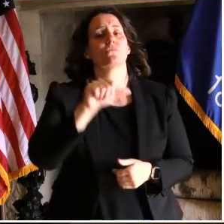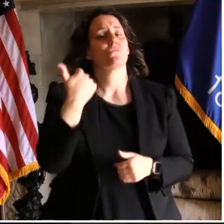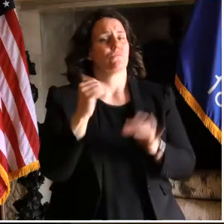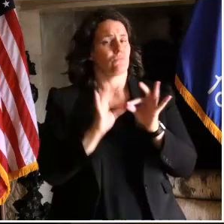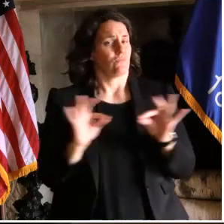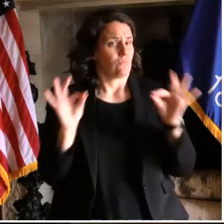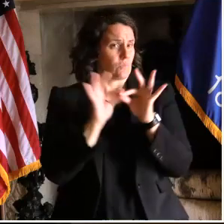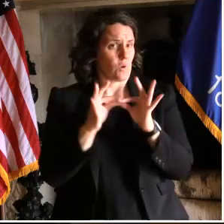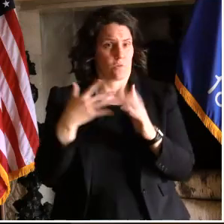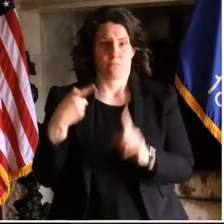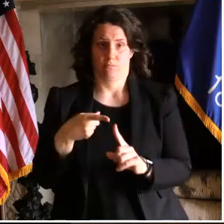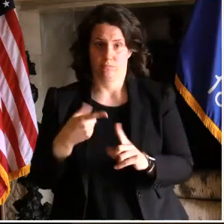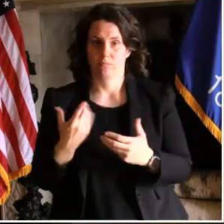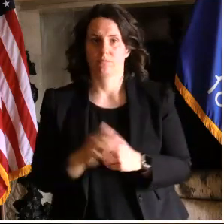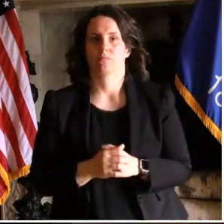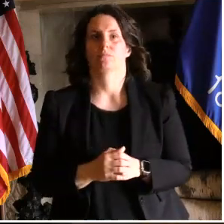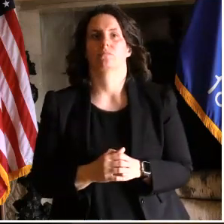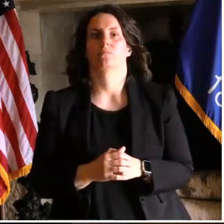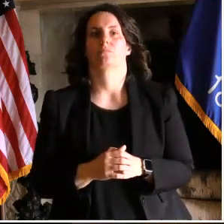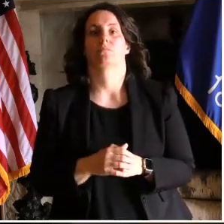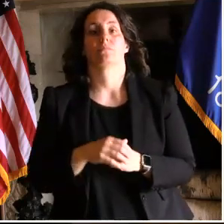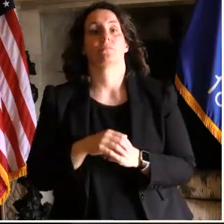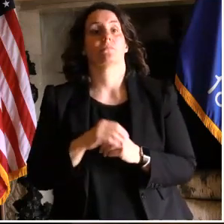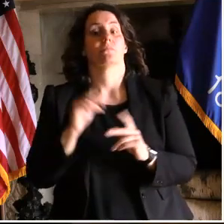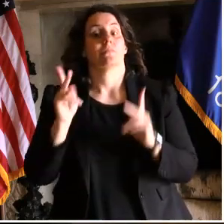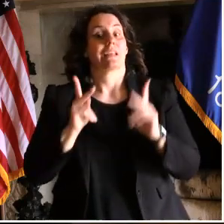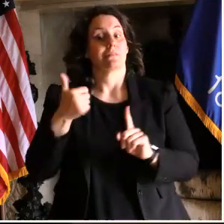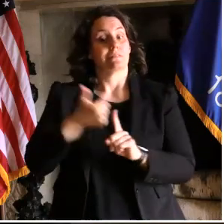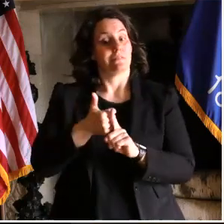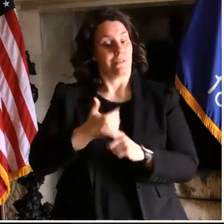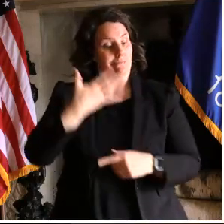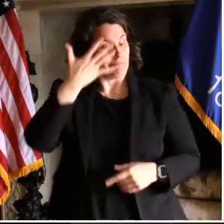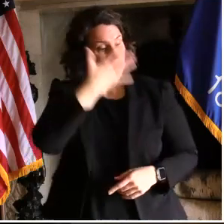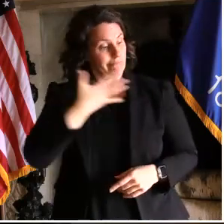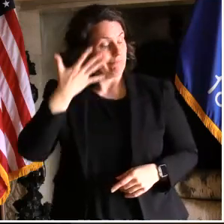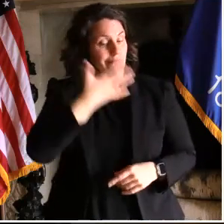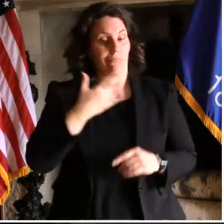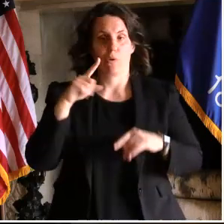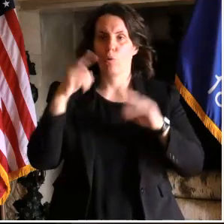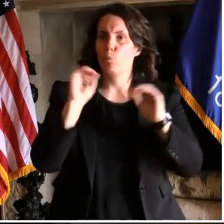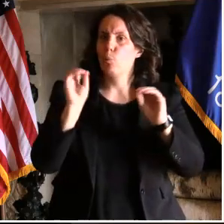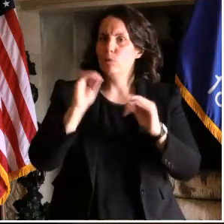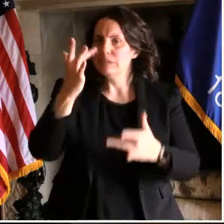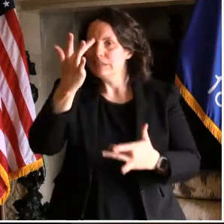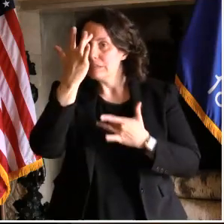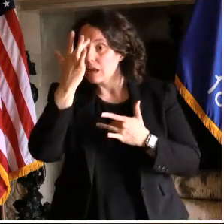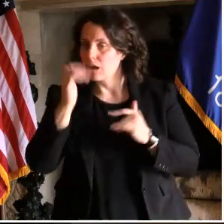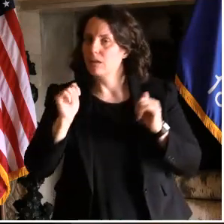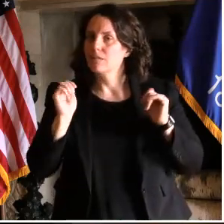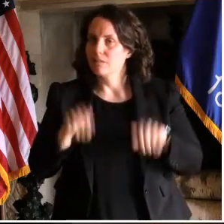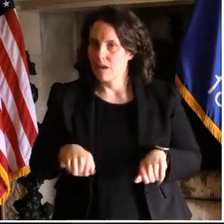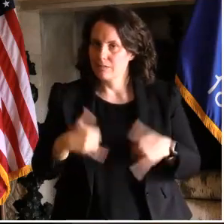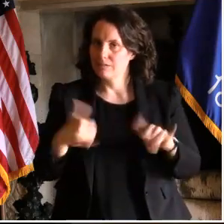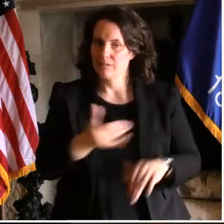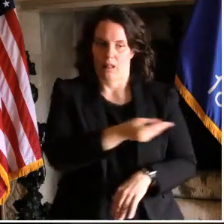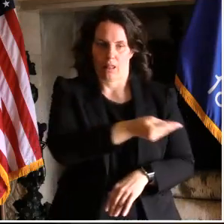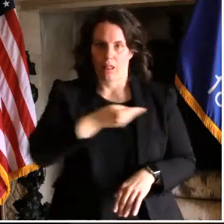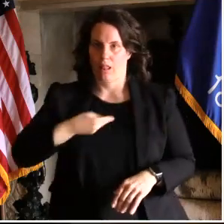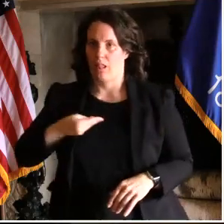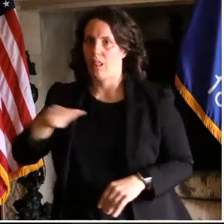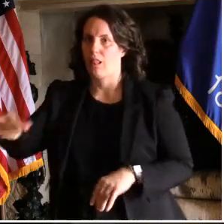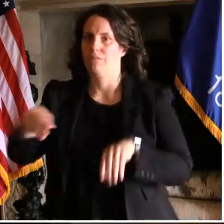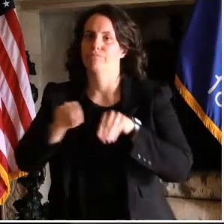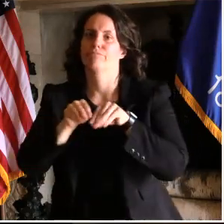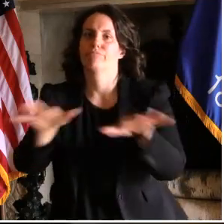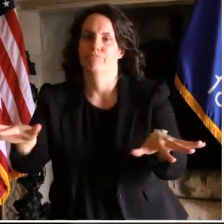who are asymptomatic being contagious. And that only further instructs us that the best way we can keep the